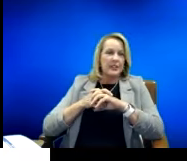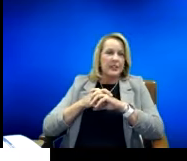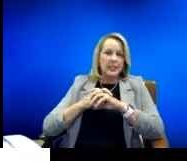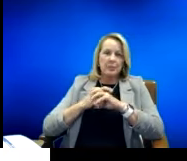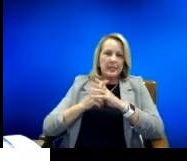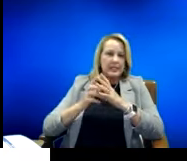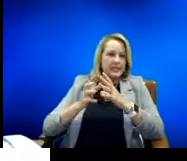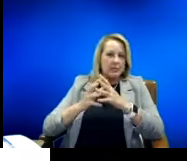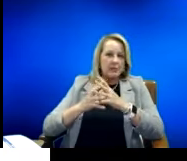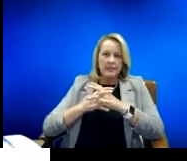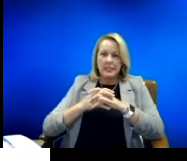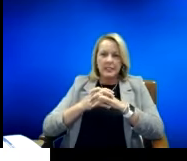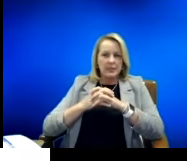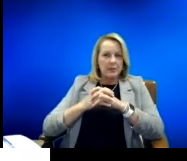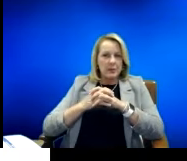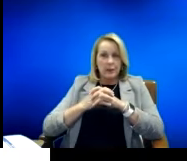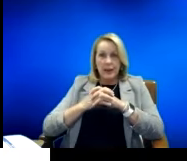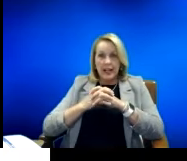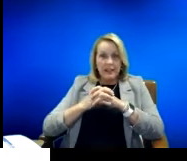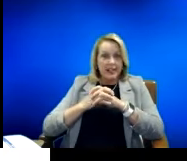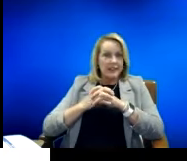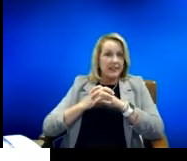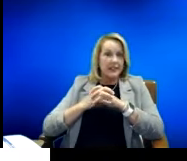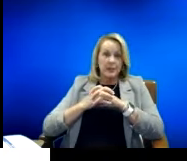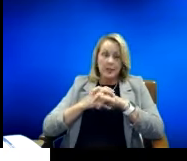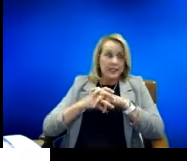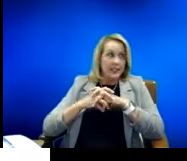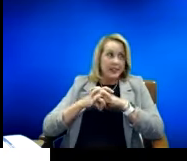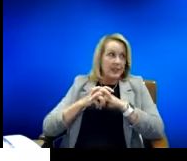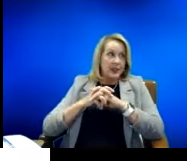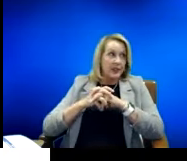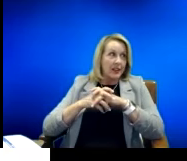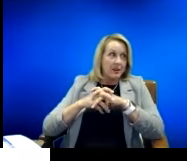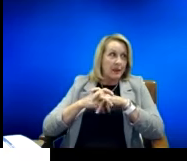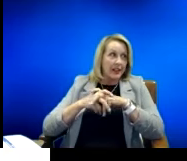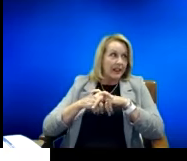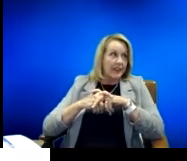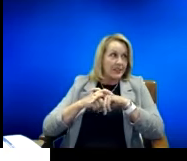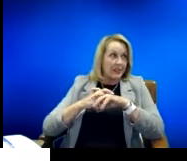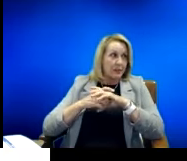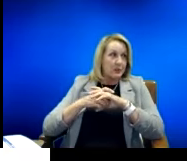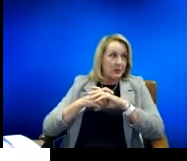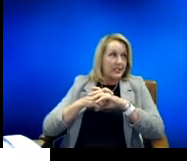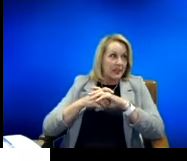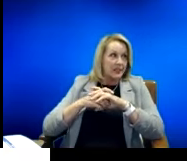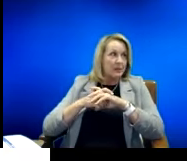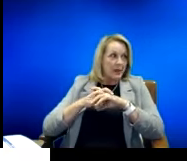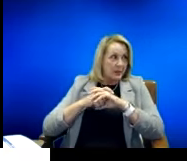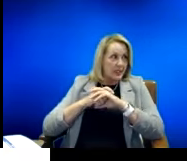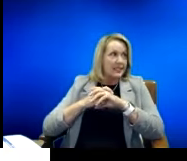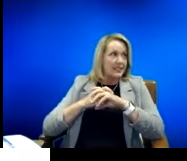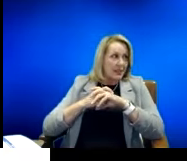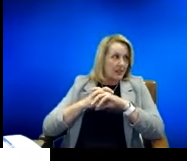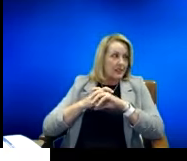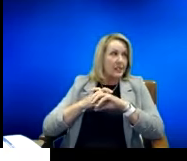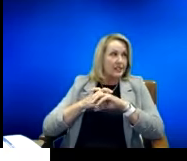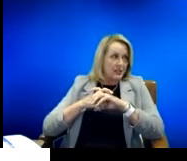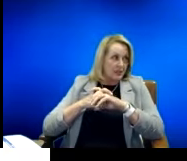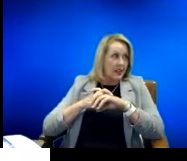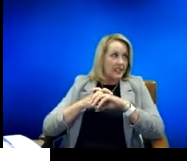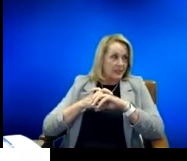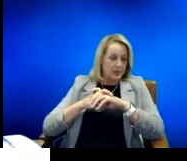So there could be some benefits that people have out there that we don't know a whole lot about, and so we would tell them they would need to talk